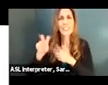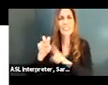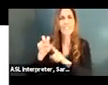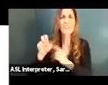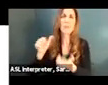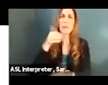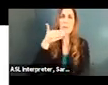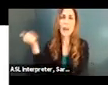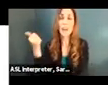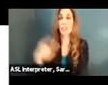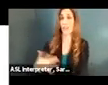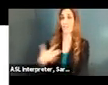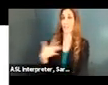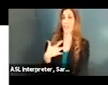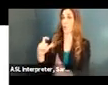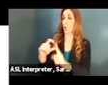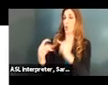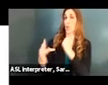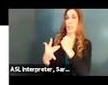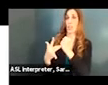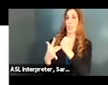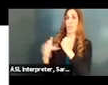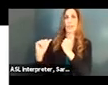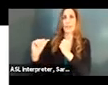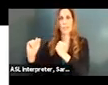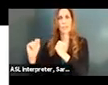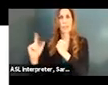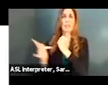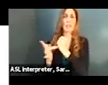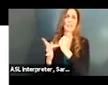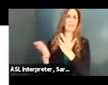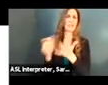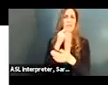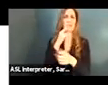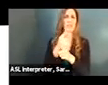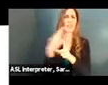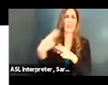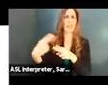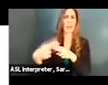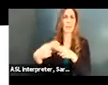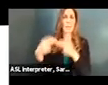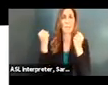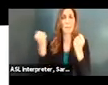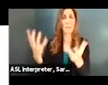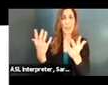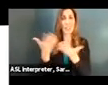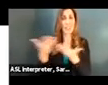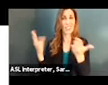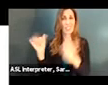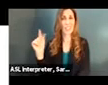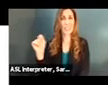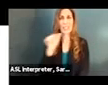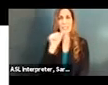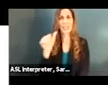name. I find that technology in the word assistive technology is maybe not the right name, because so much of AT is like not what